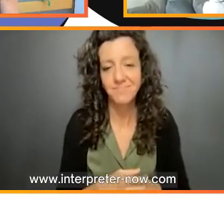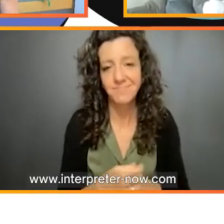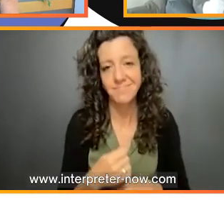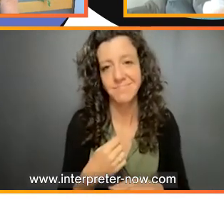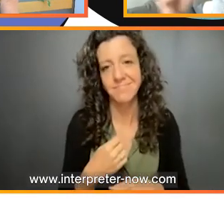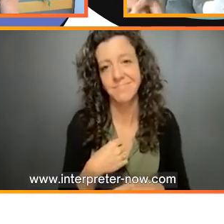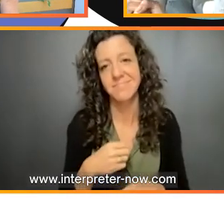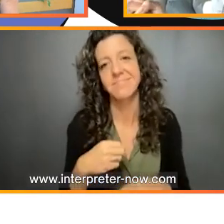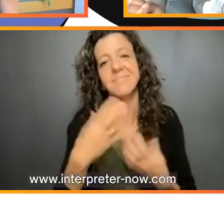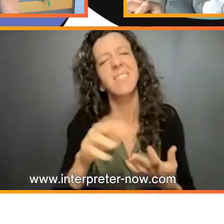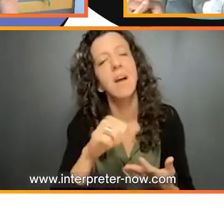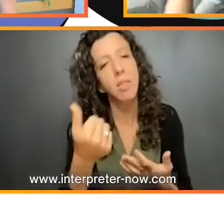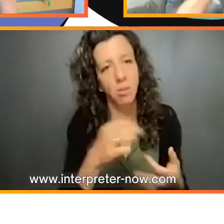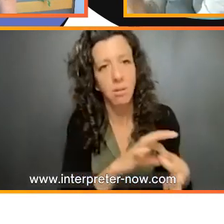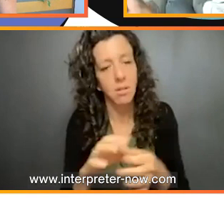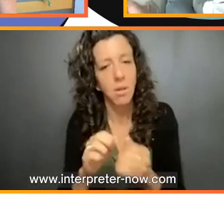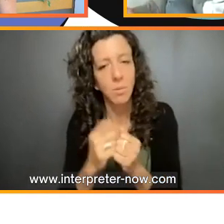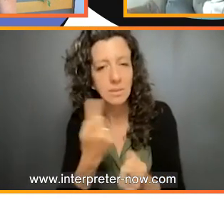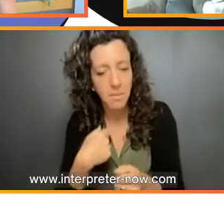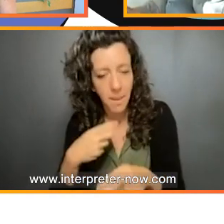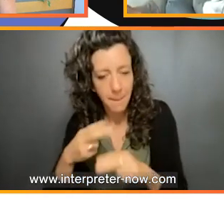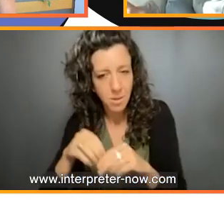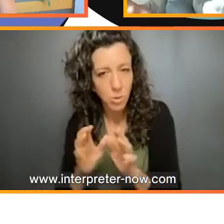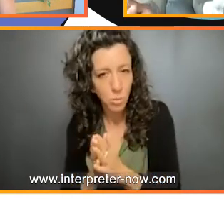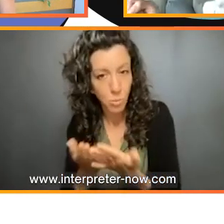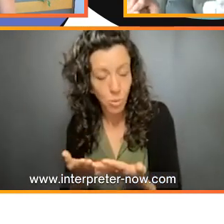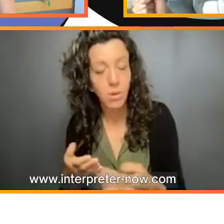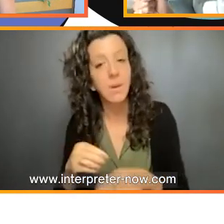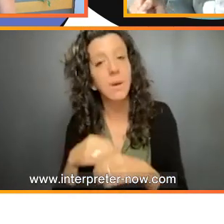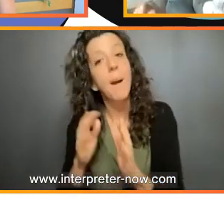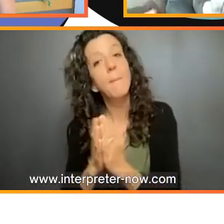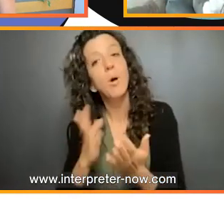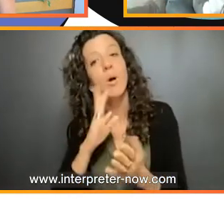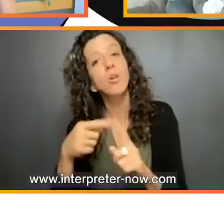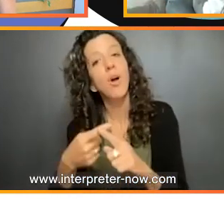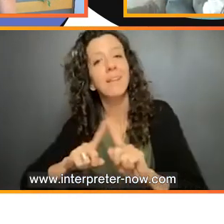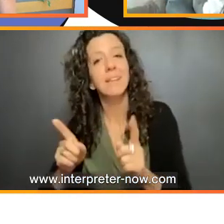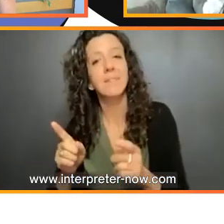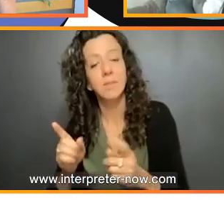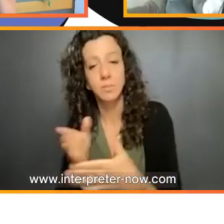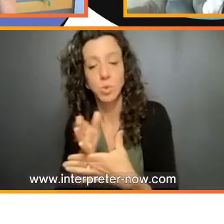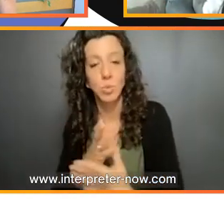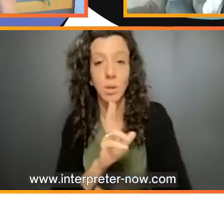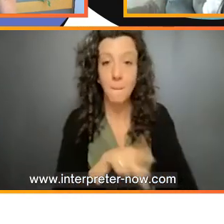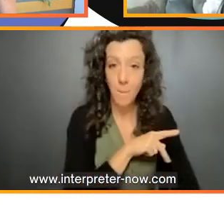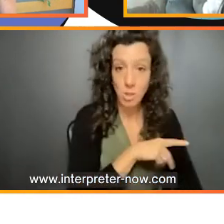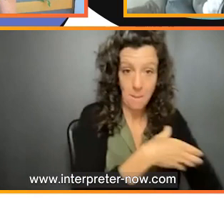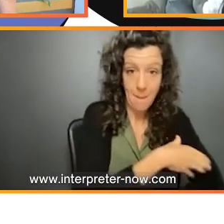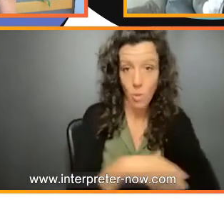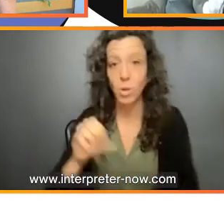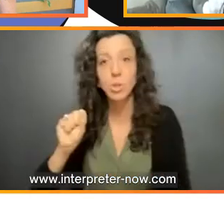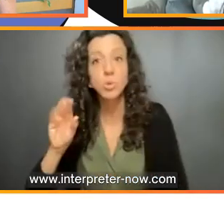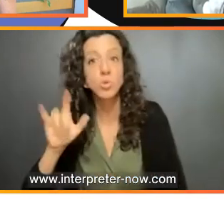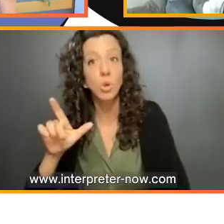in fact, let me draw a line to something else that I talk about in the book. I talk about the difference between personal power